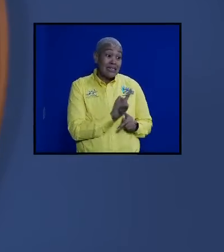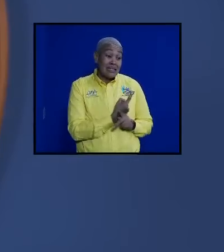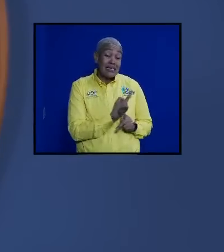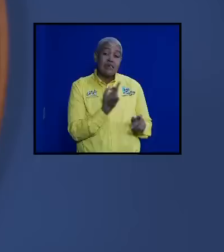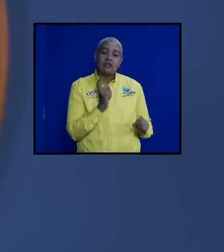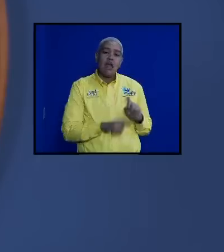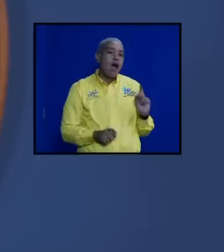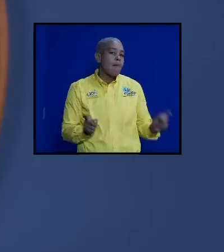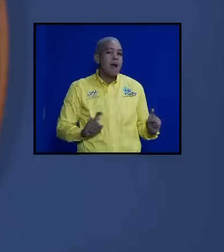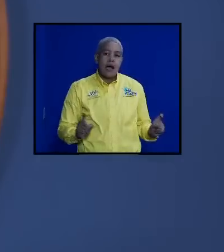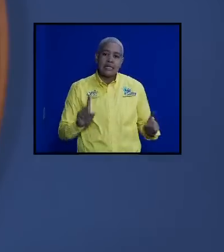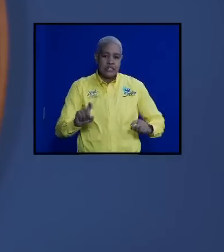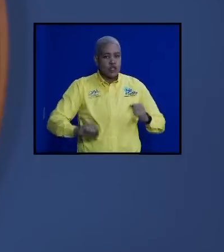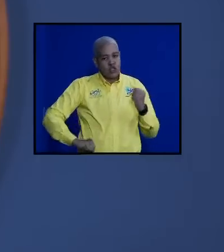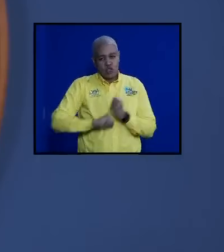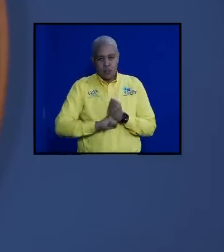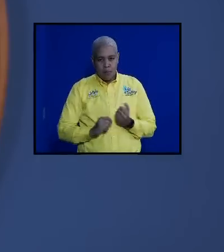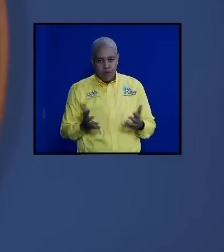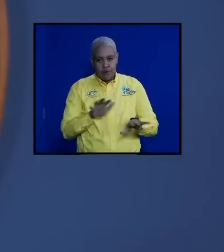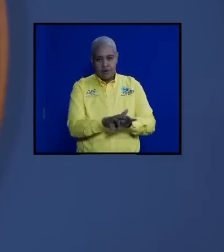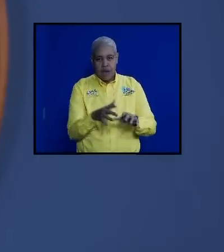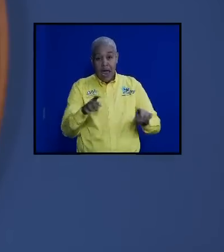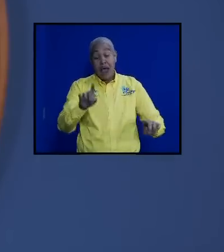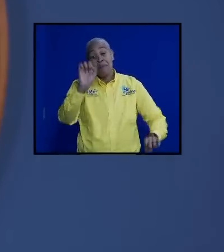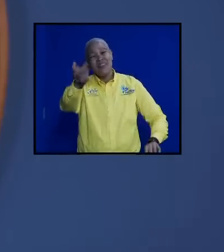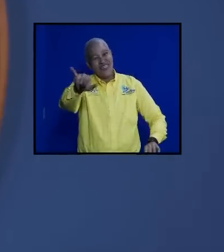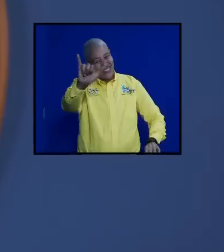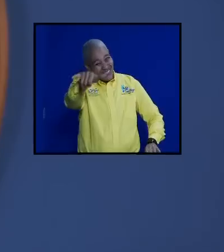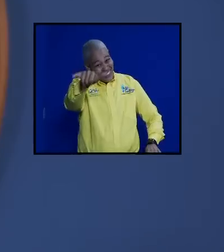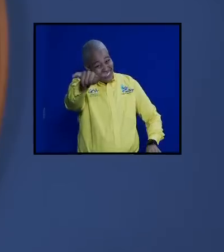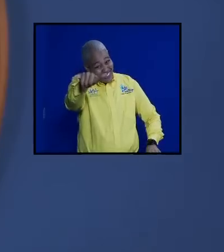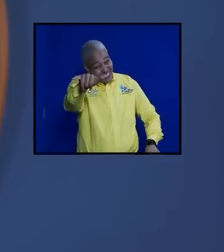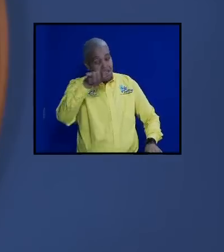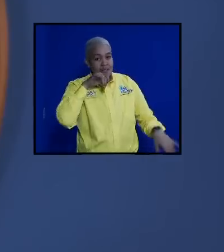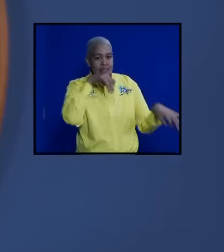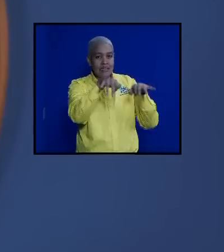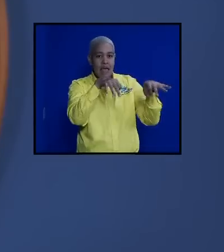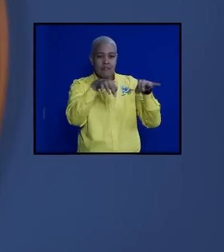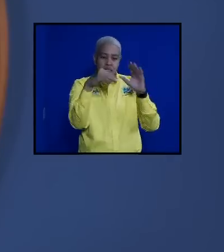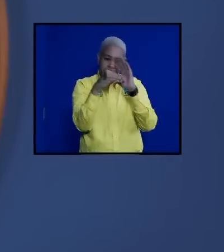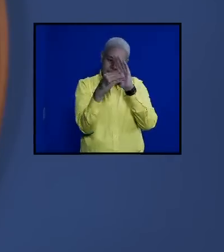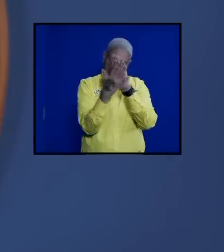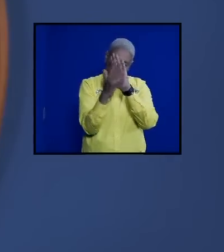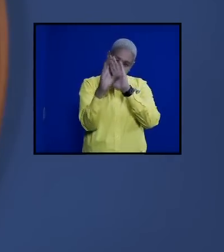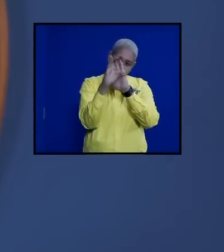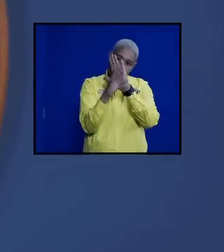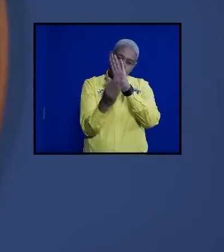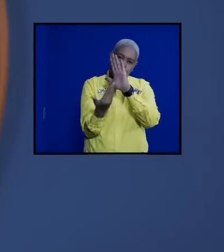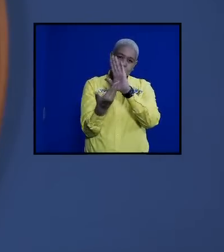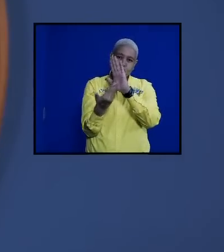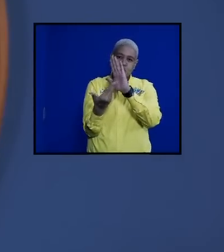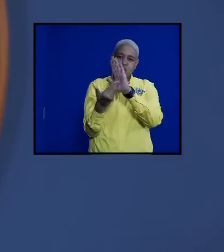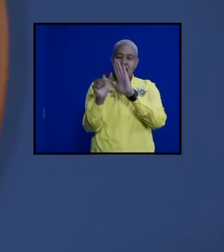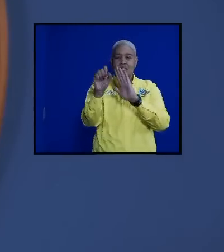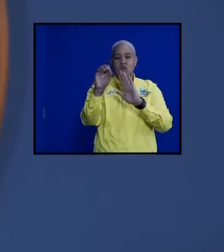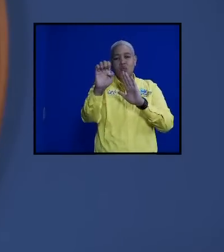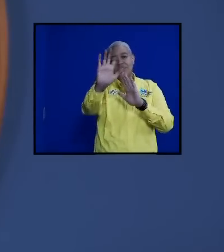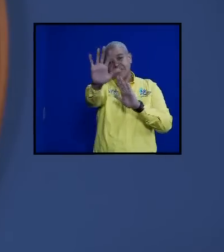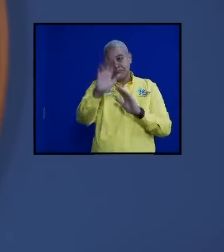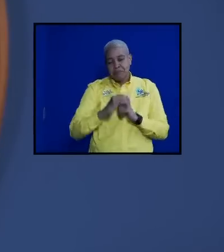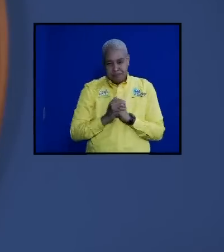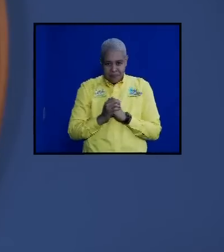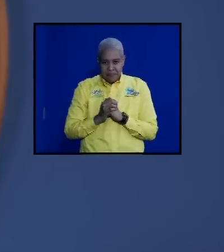enforcement. That is the definition built into the Constitution of the state of public